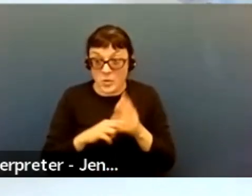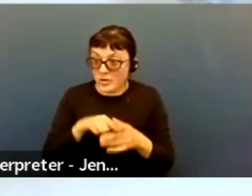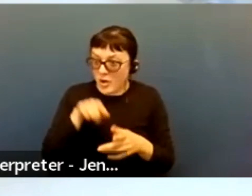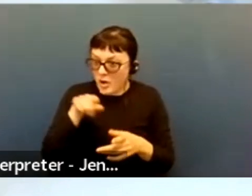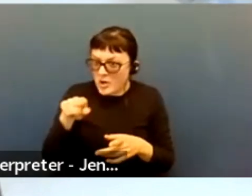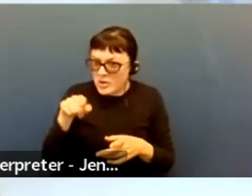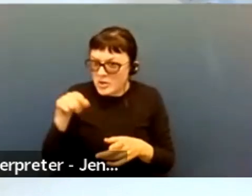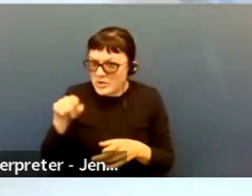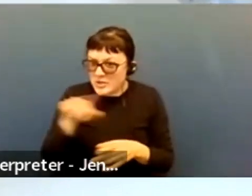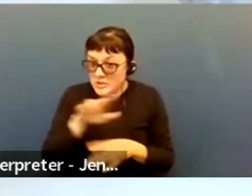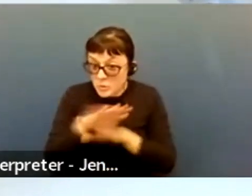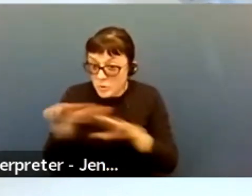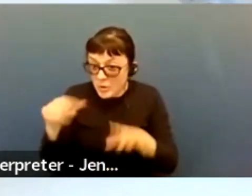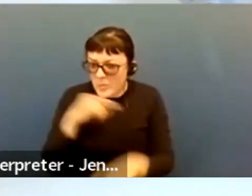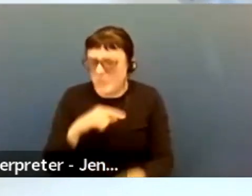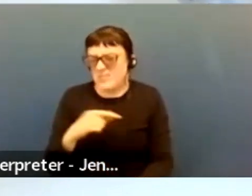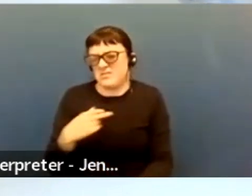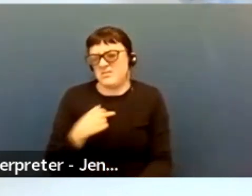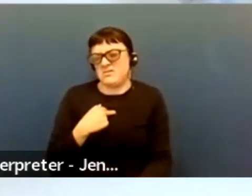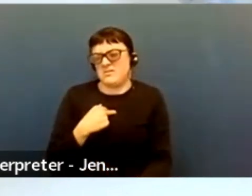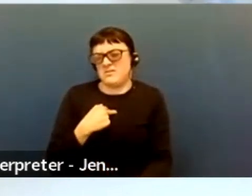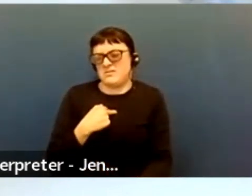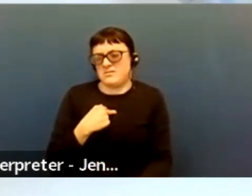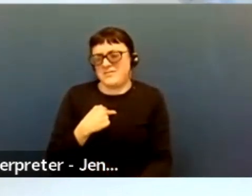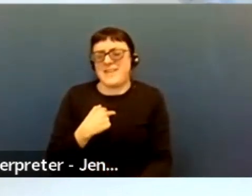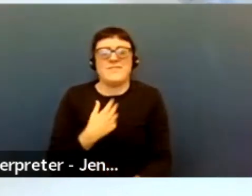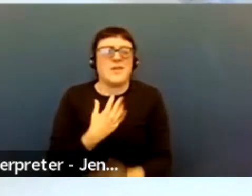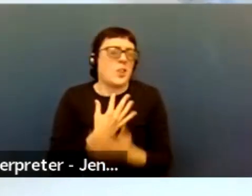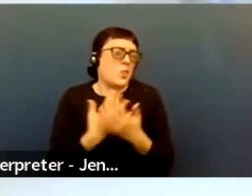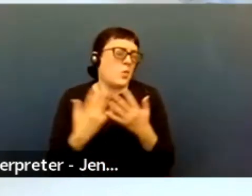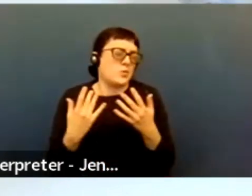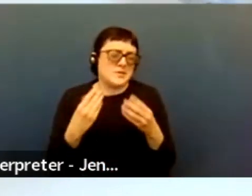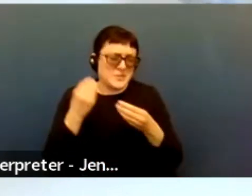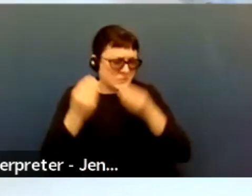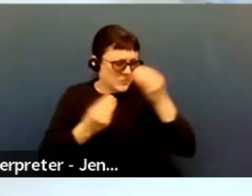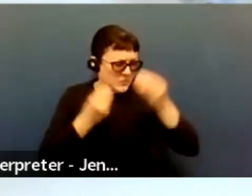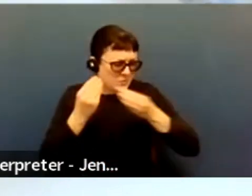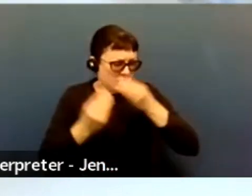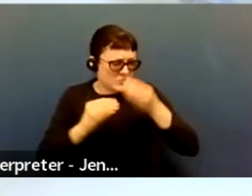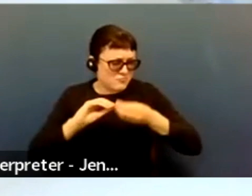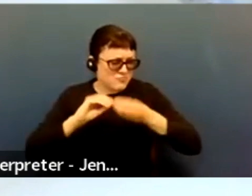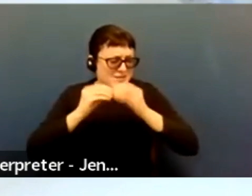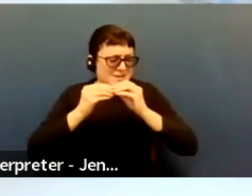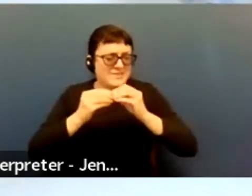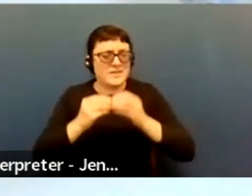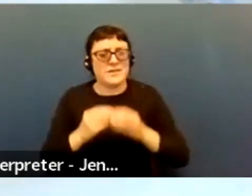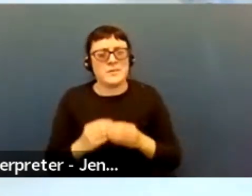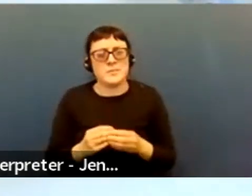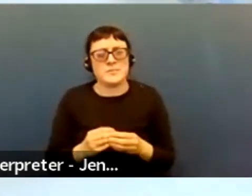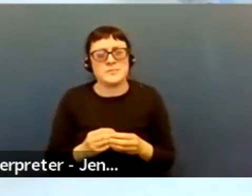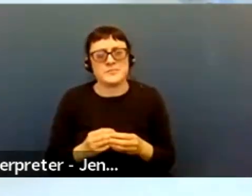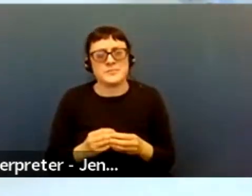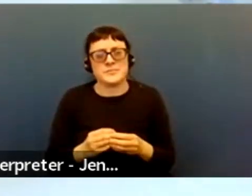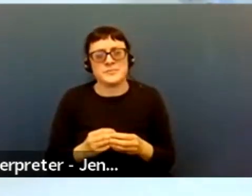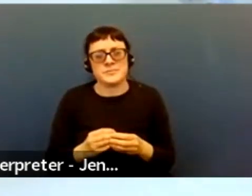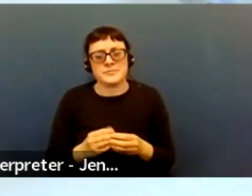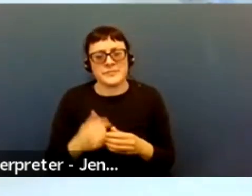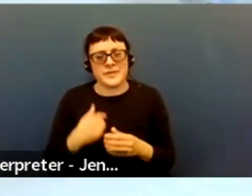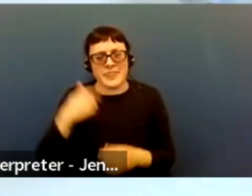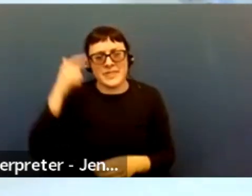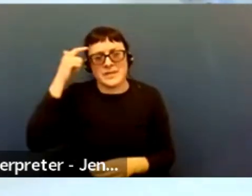that actually Viola is not Cesario, is not a boy. But there's lots to play with there, isn't there?